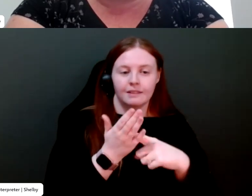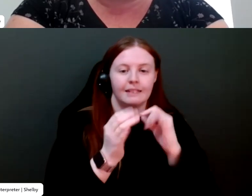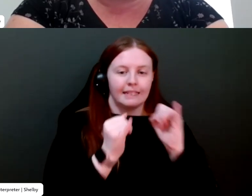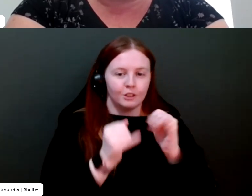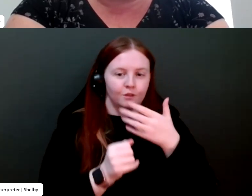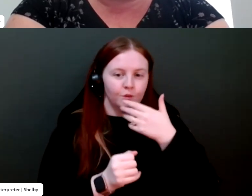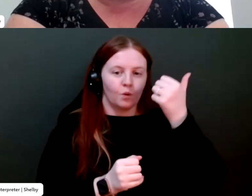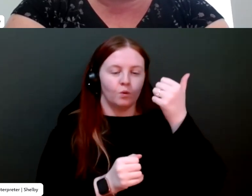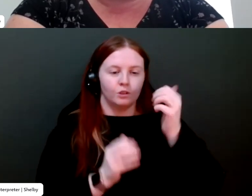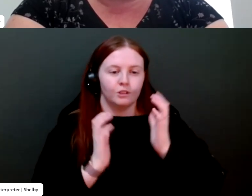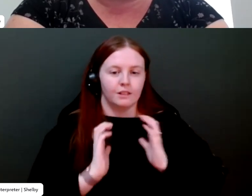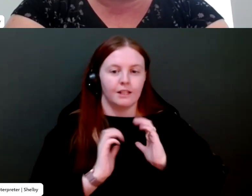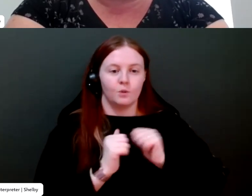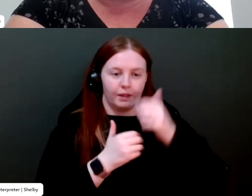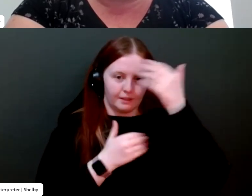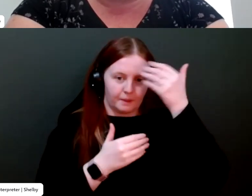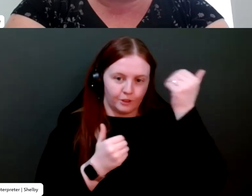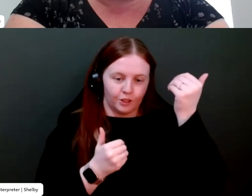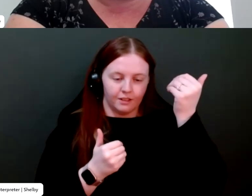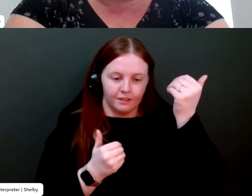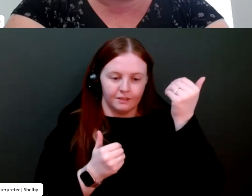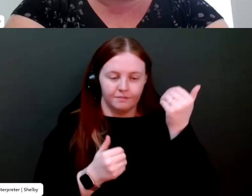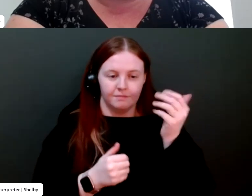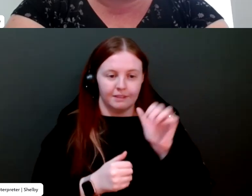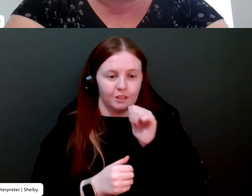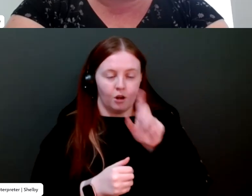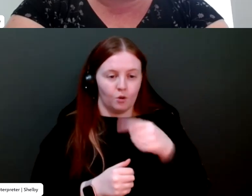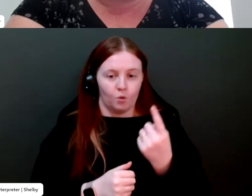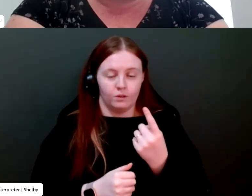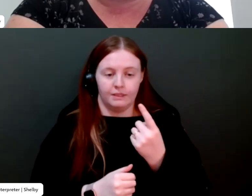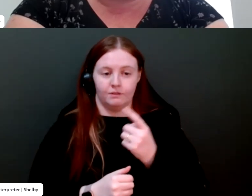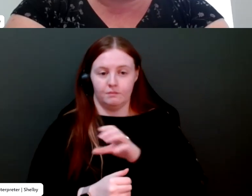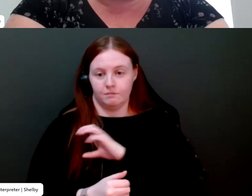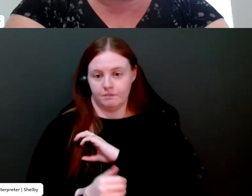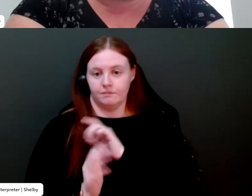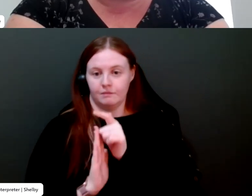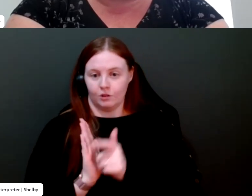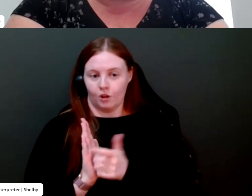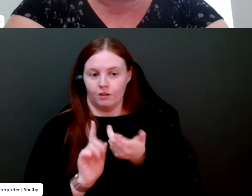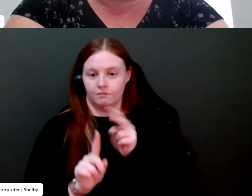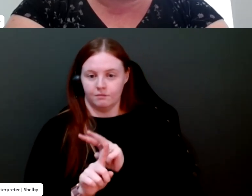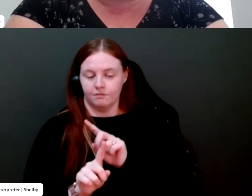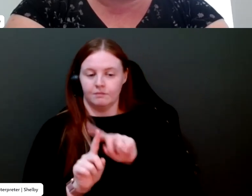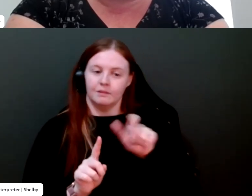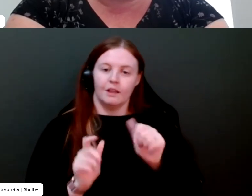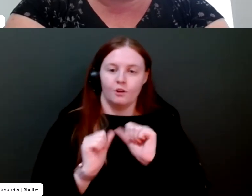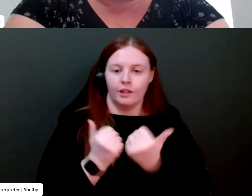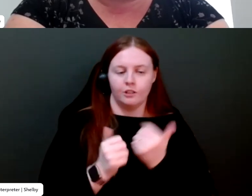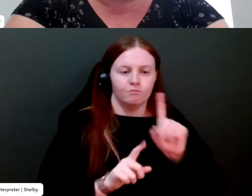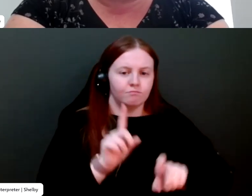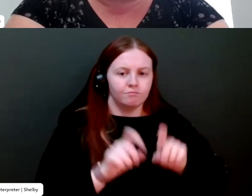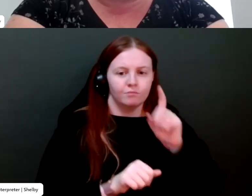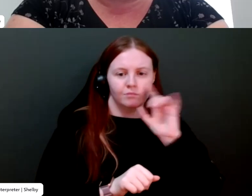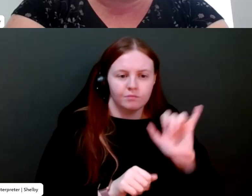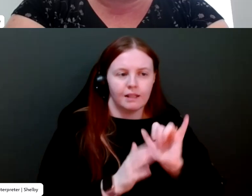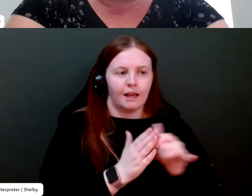part of it as well, as not only from law enforcement, but also agencies, how we start that conversation to get out some of this information that what